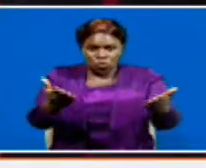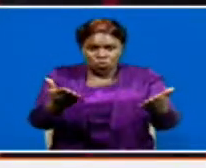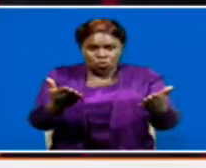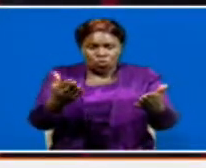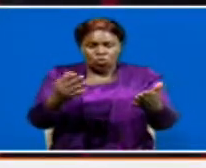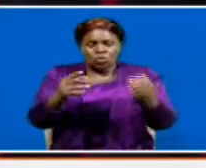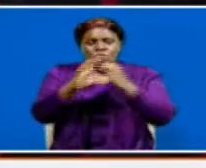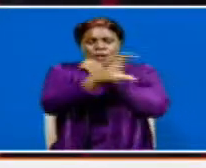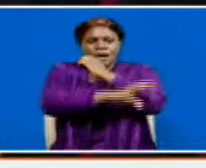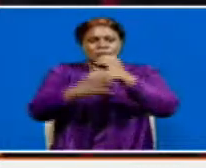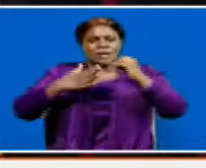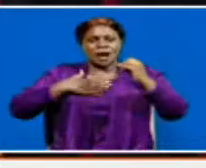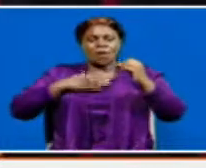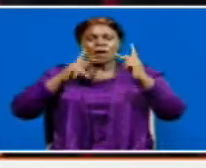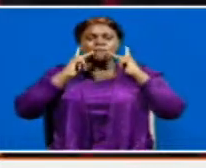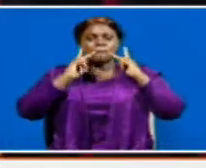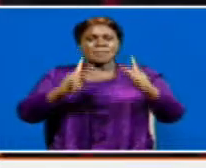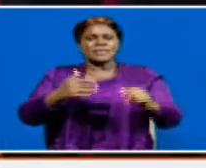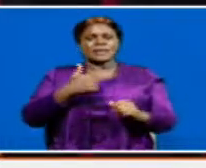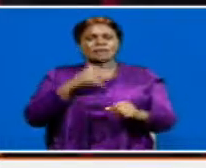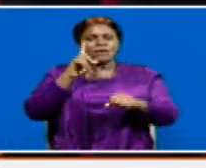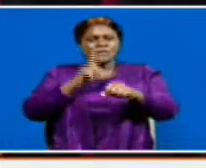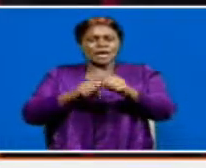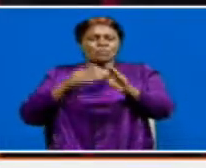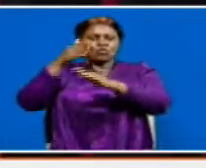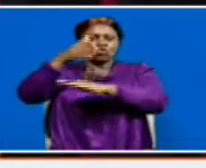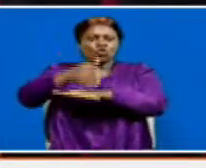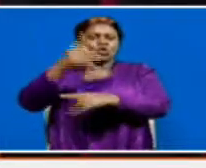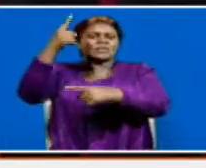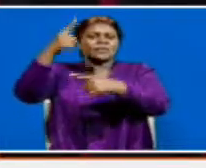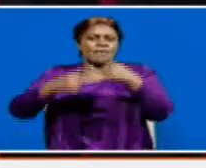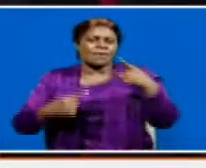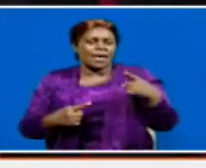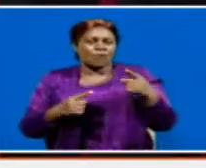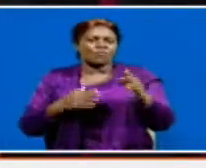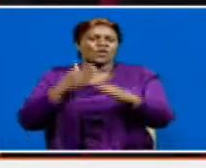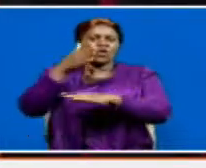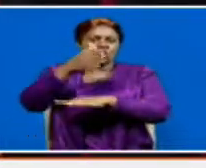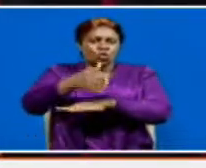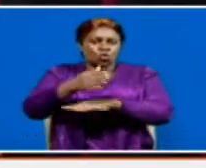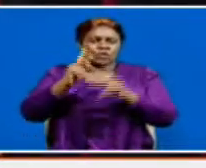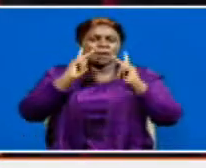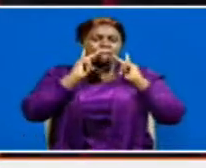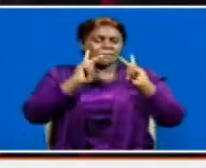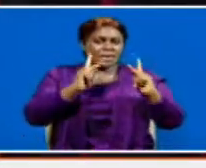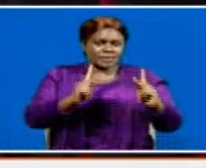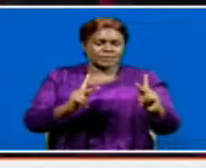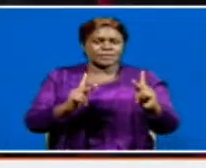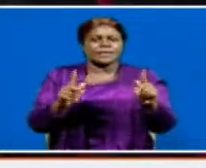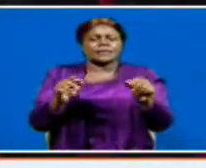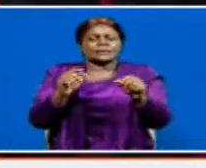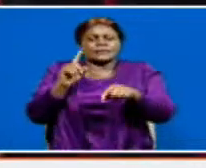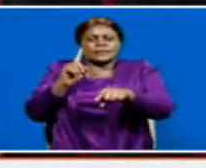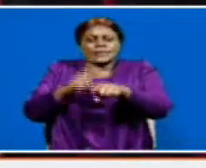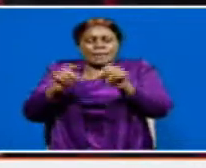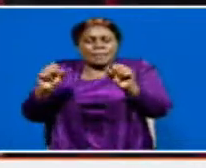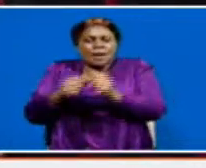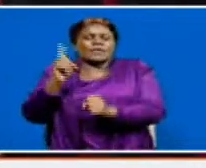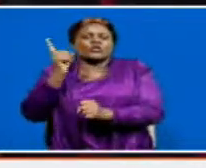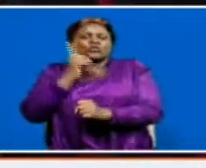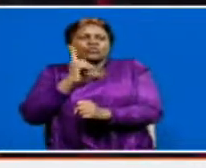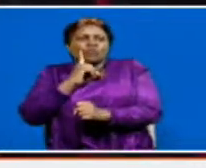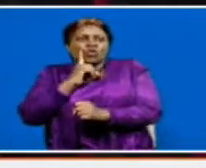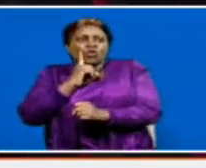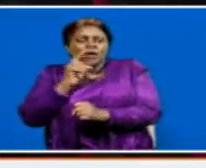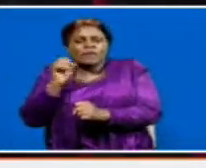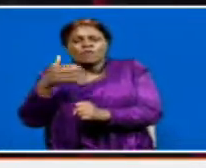jamhuri yetu ya Kenya, tuko na amani. Wakati mnaruka mwaka, mruke mwaka na amani, na ikifika kesho ule mwenye